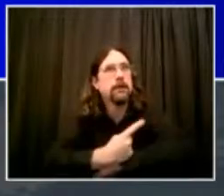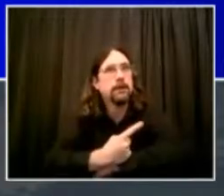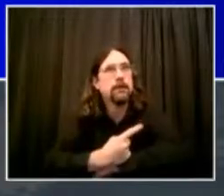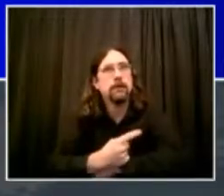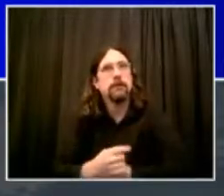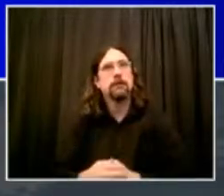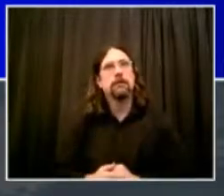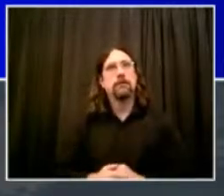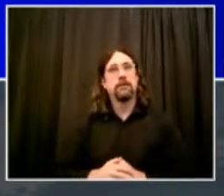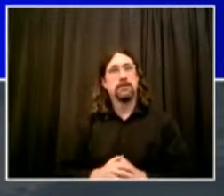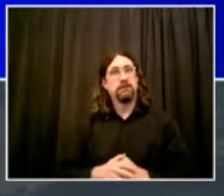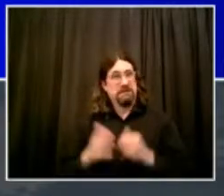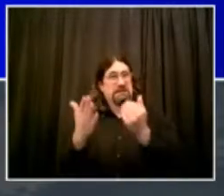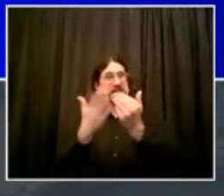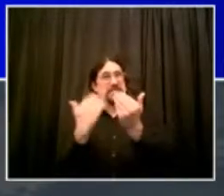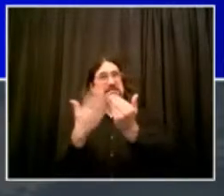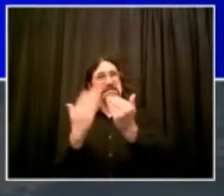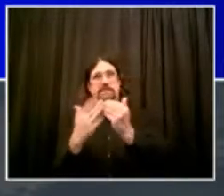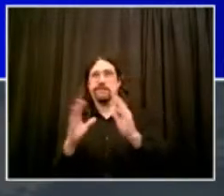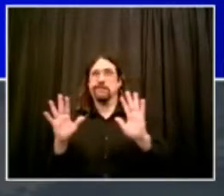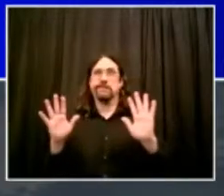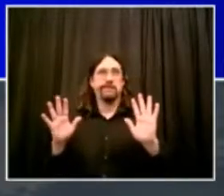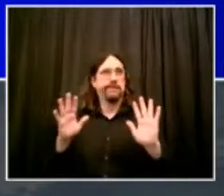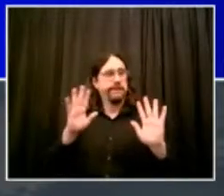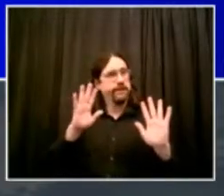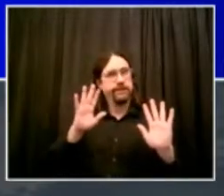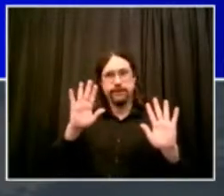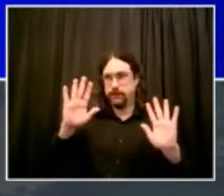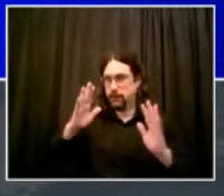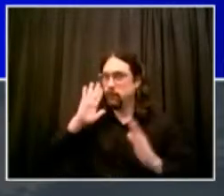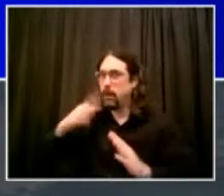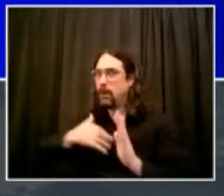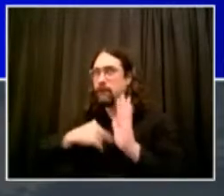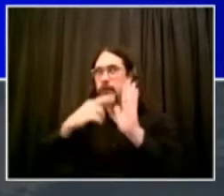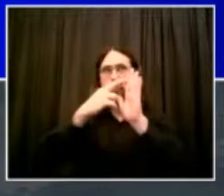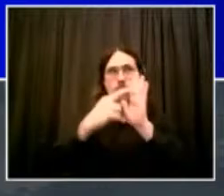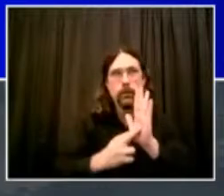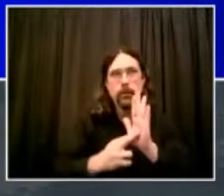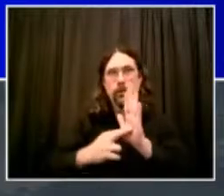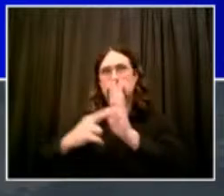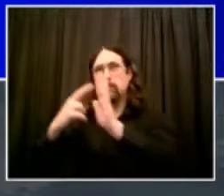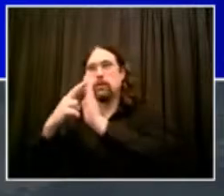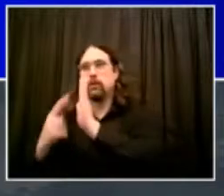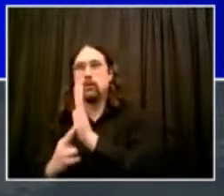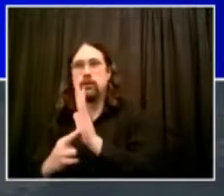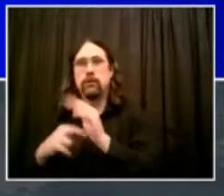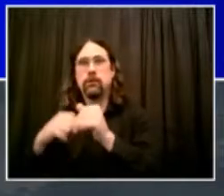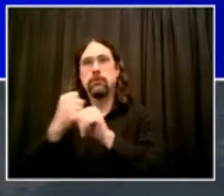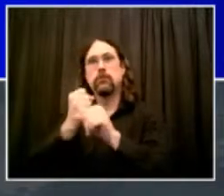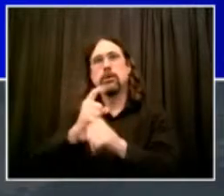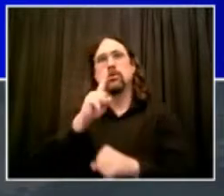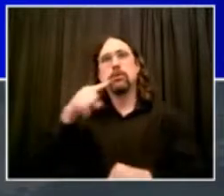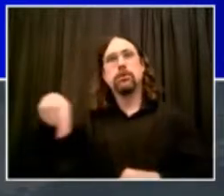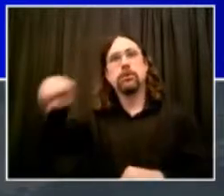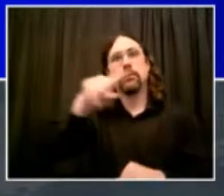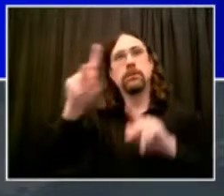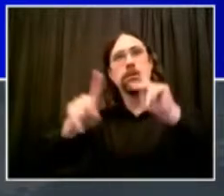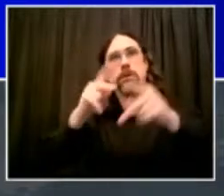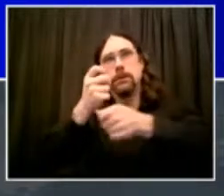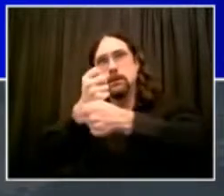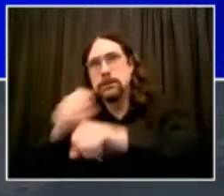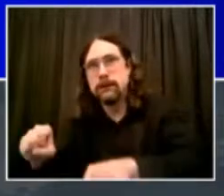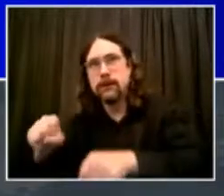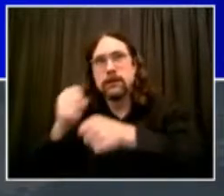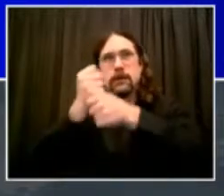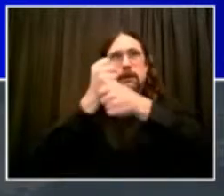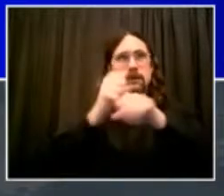We're not only going to do inspections and make sure they're doing the right thing, we're going to help them do the right thing with the free face coverings, with the